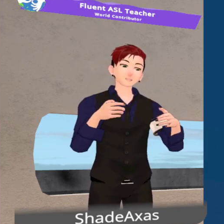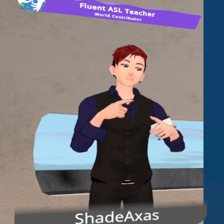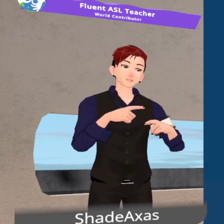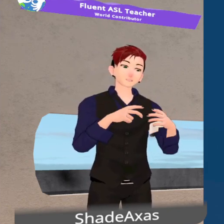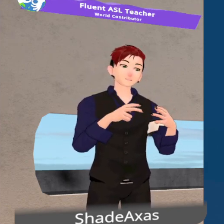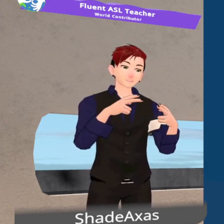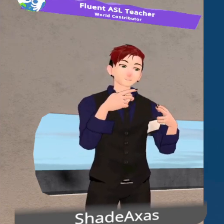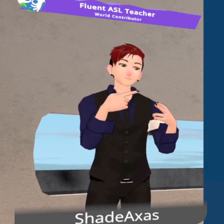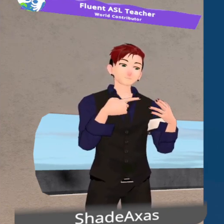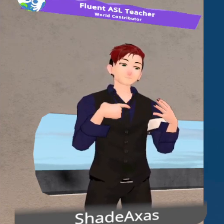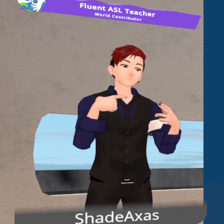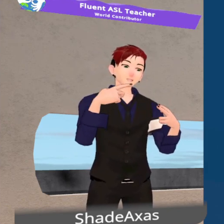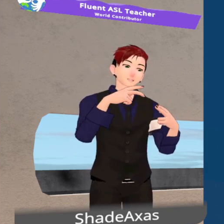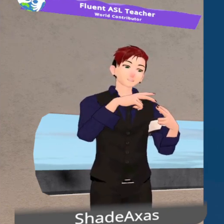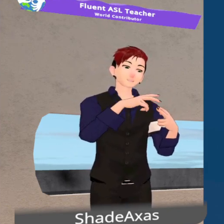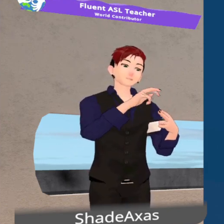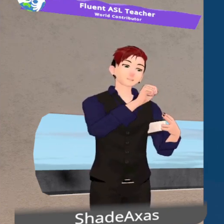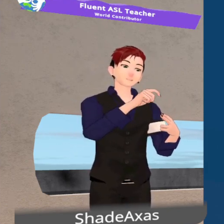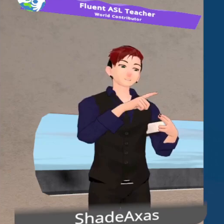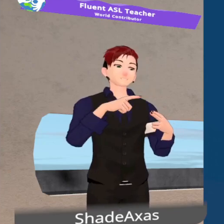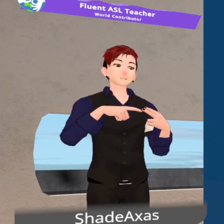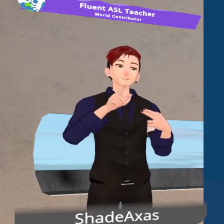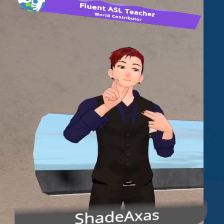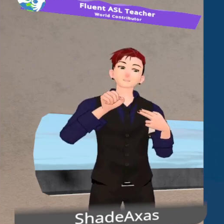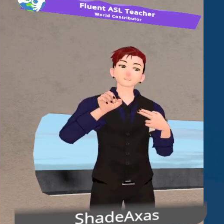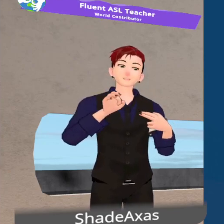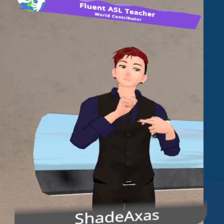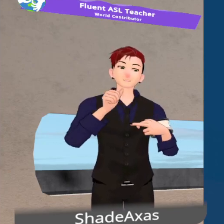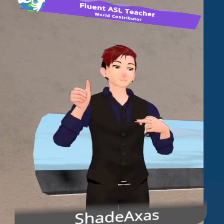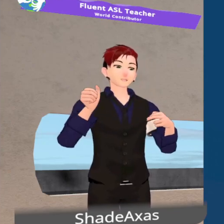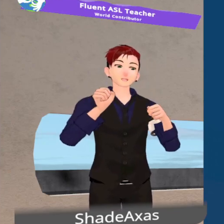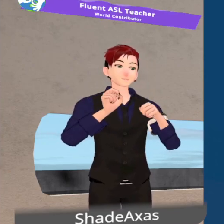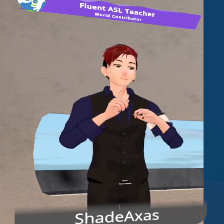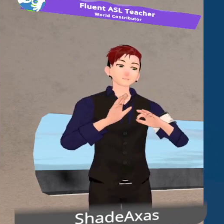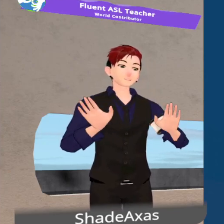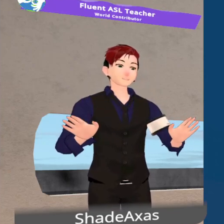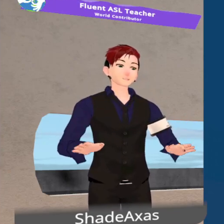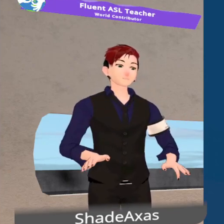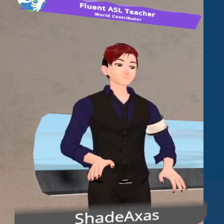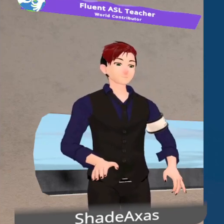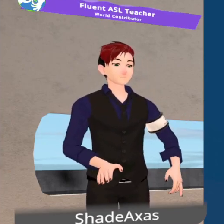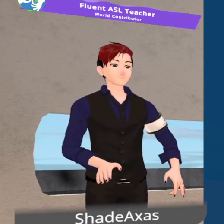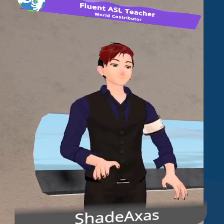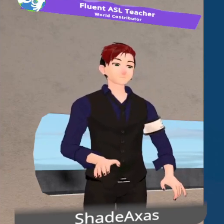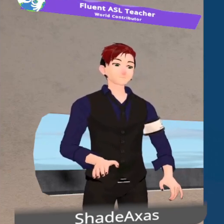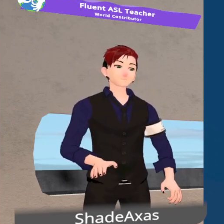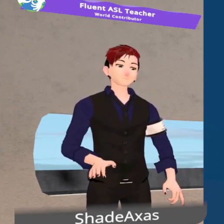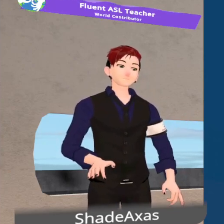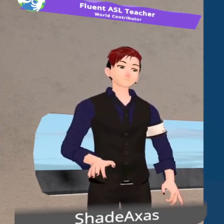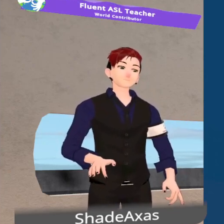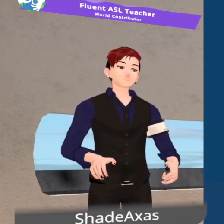And then going that way. But it's, from what I know, it's either ASL or LSF, not BSL at all.